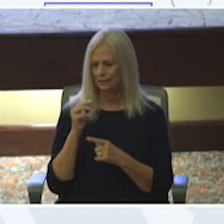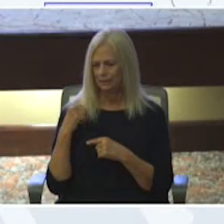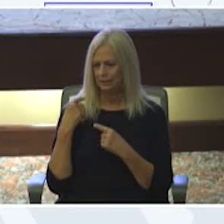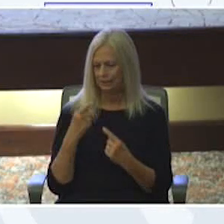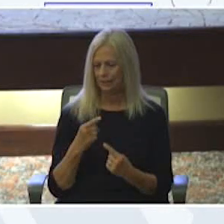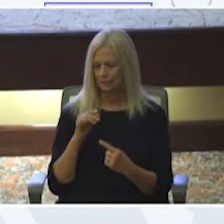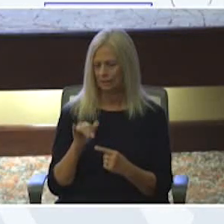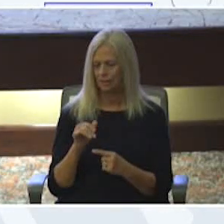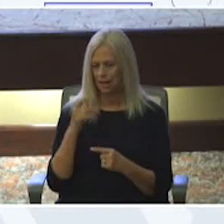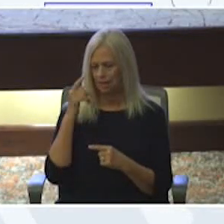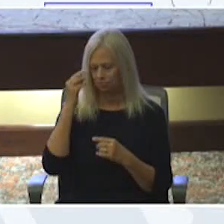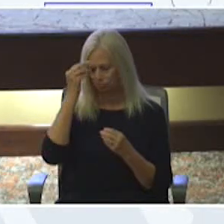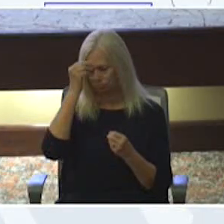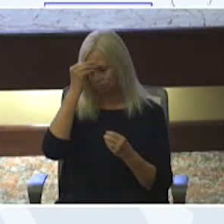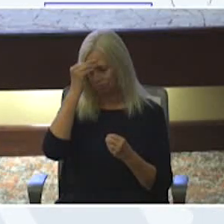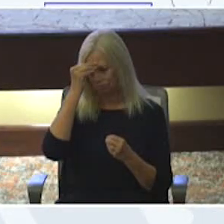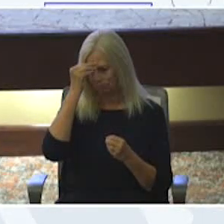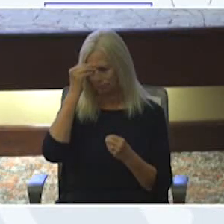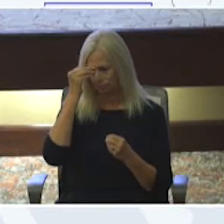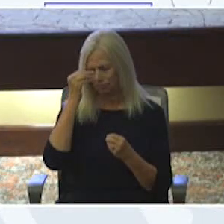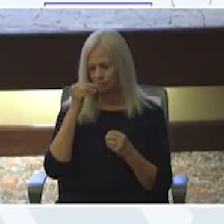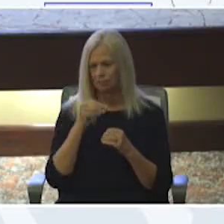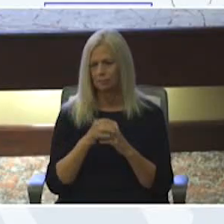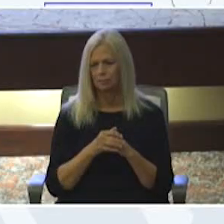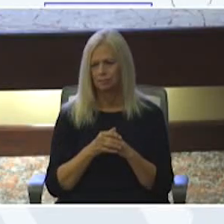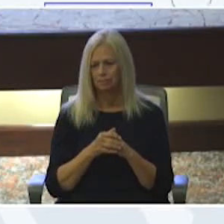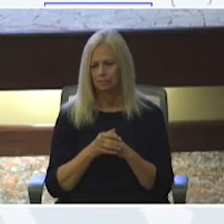to get through.